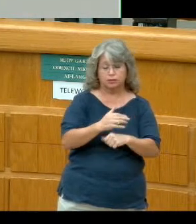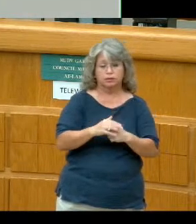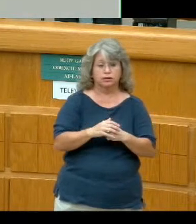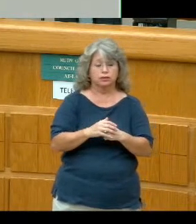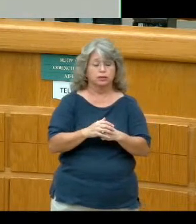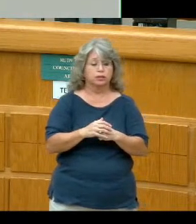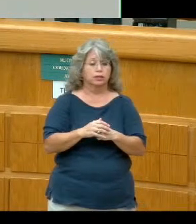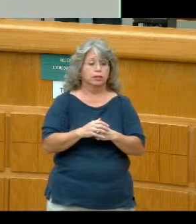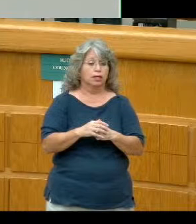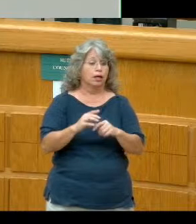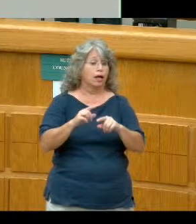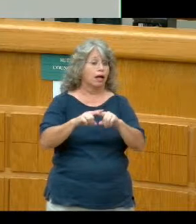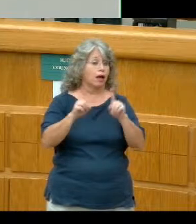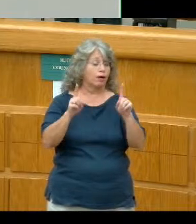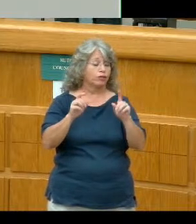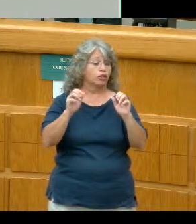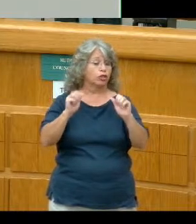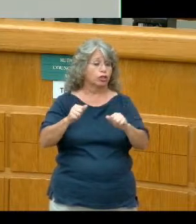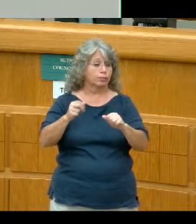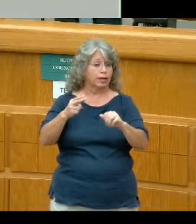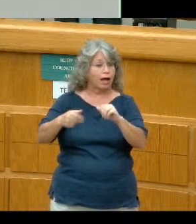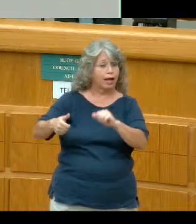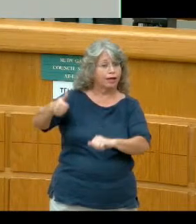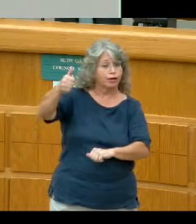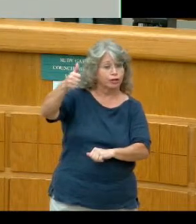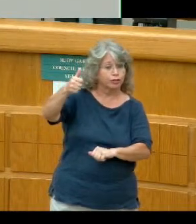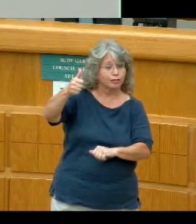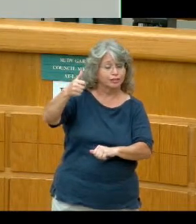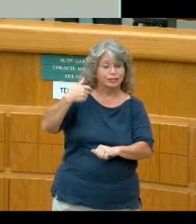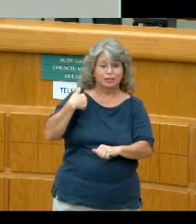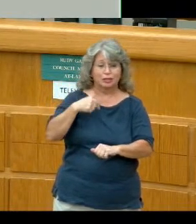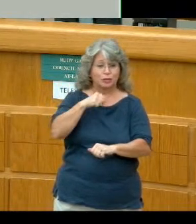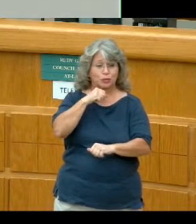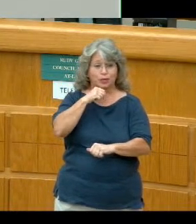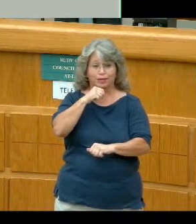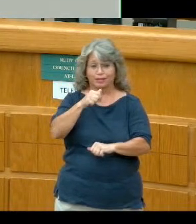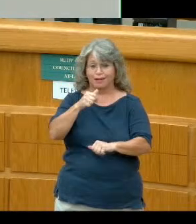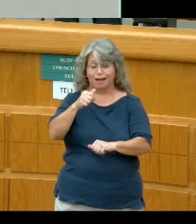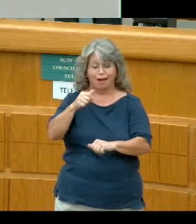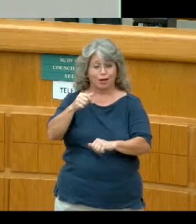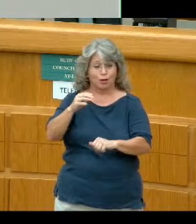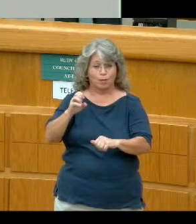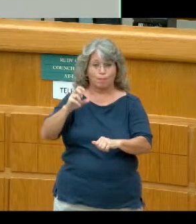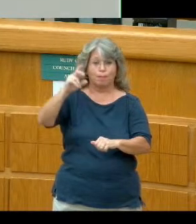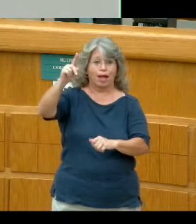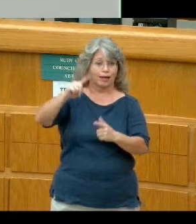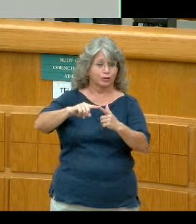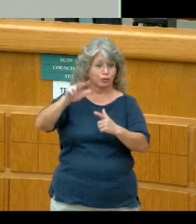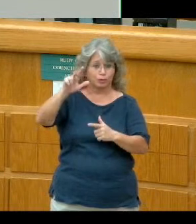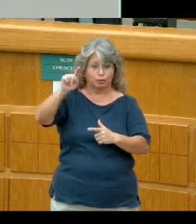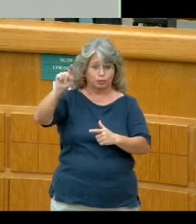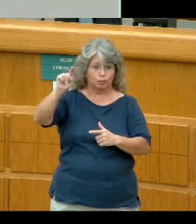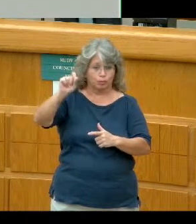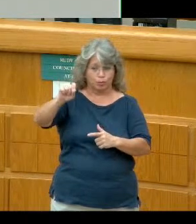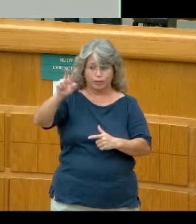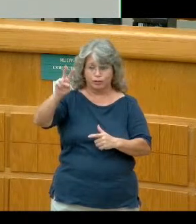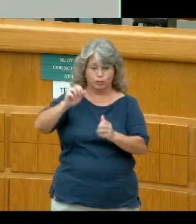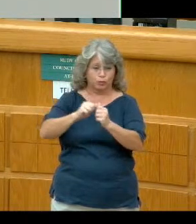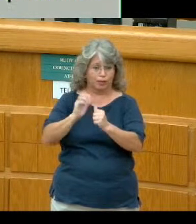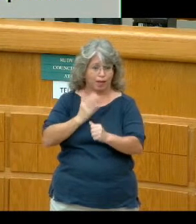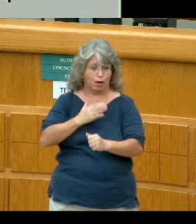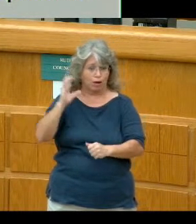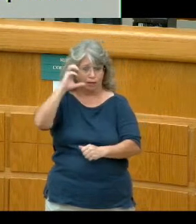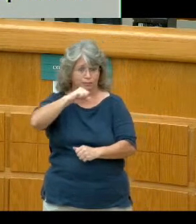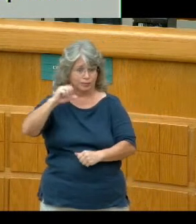faster. It could be higher too, though, because we're not estimating the highest that we've ever seen the transmission rate go to. We're estimating halfway